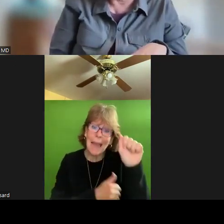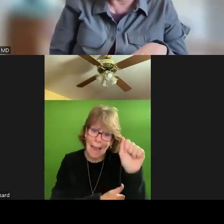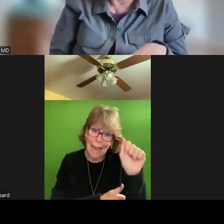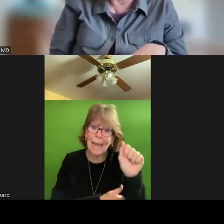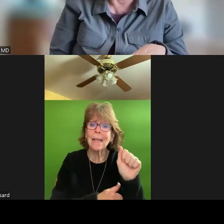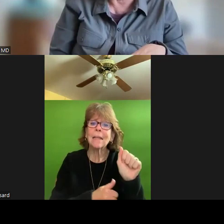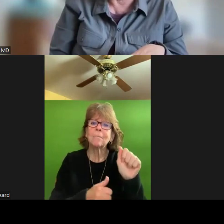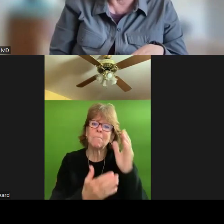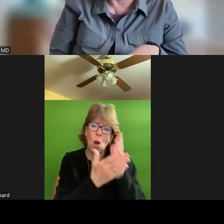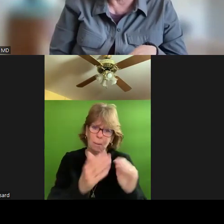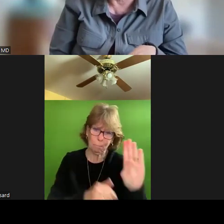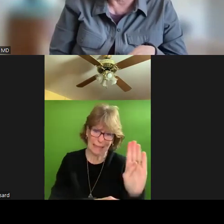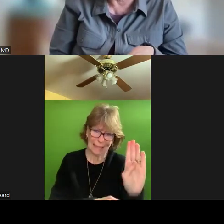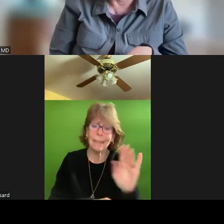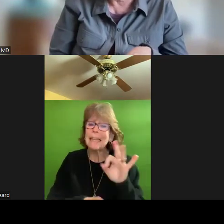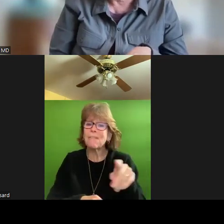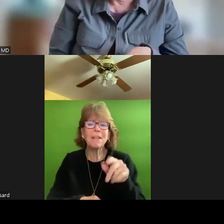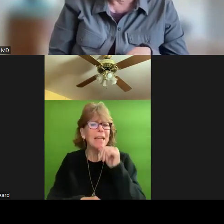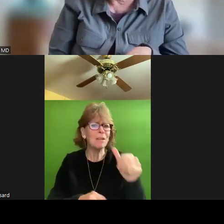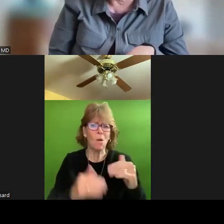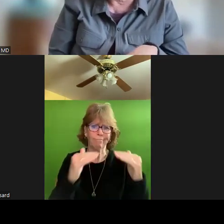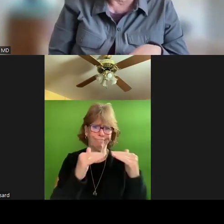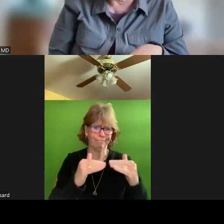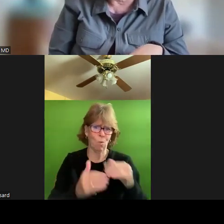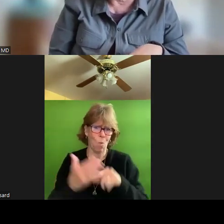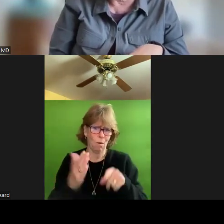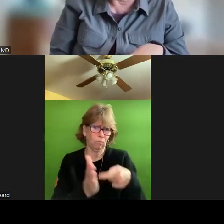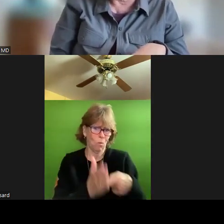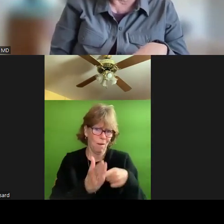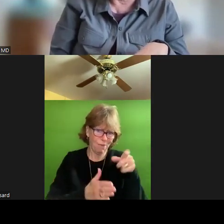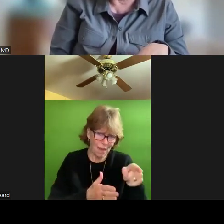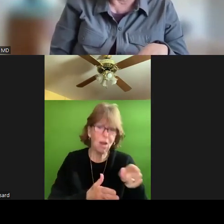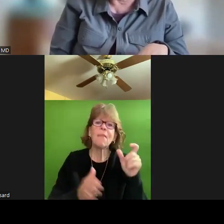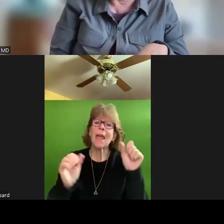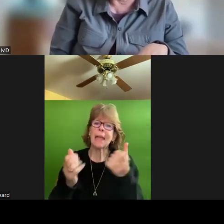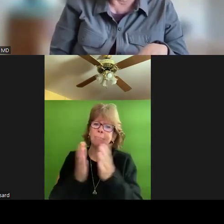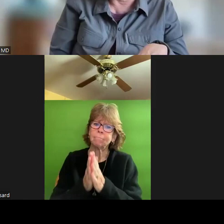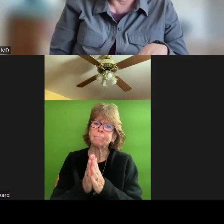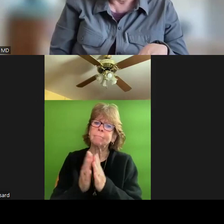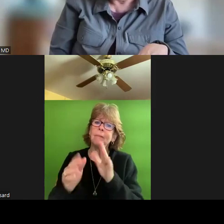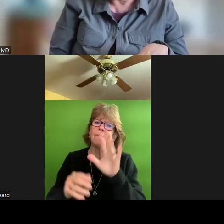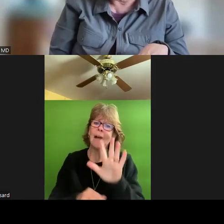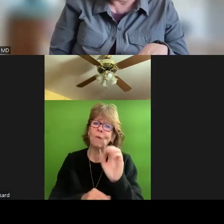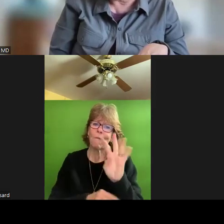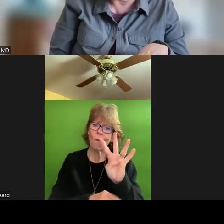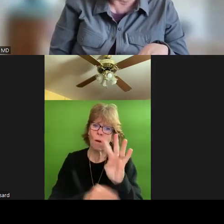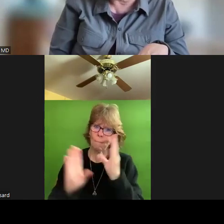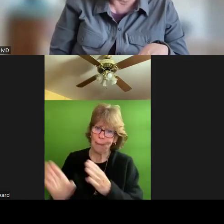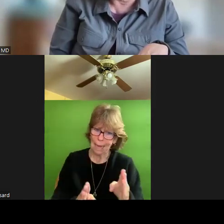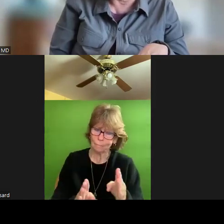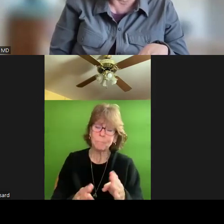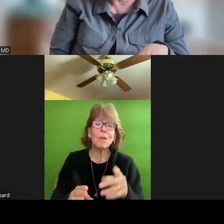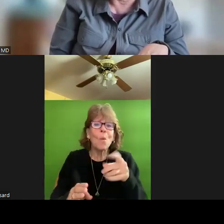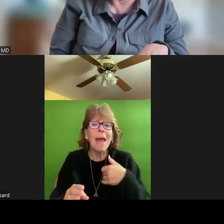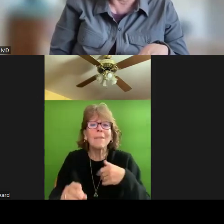Part B, they should have a 504 plan. Some states have enacted their own Deaf Child's Bill of Rights, and providers should